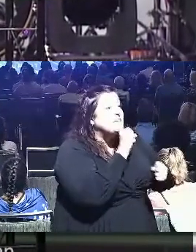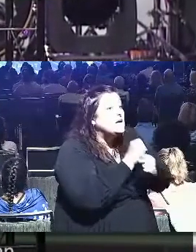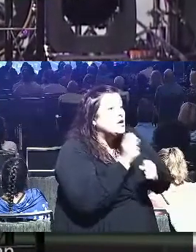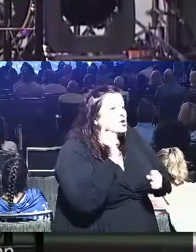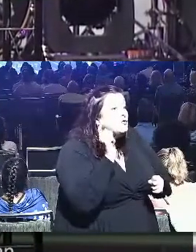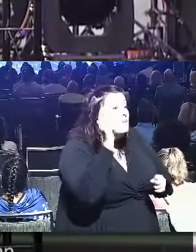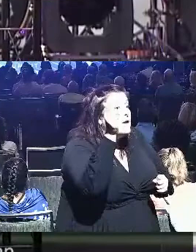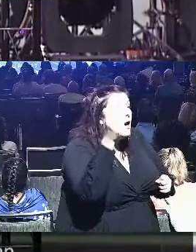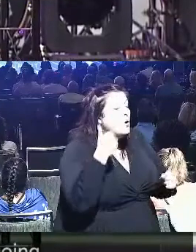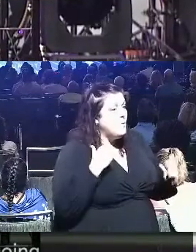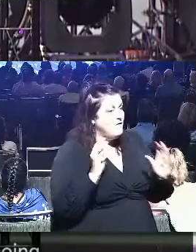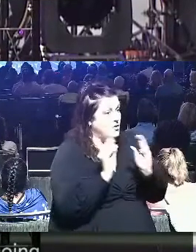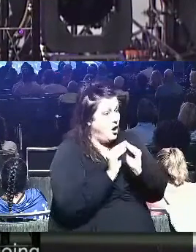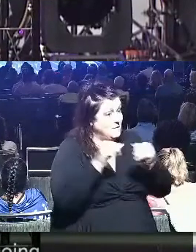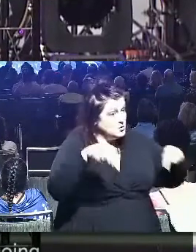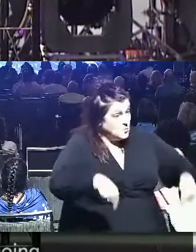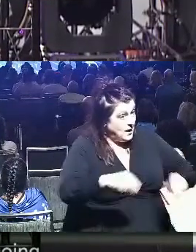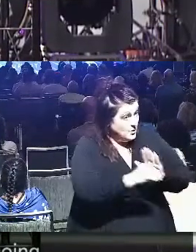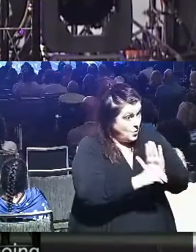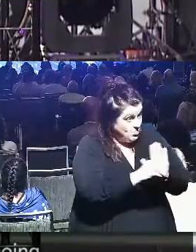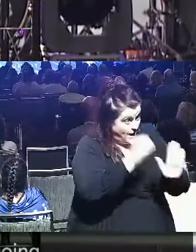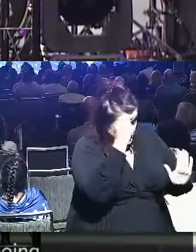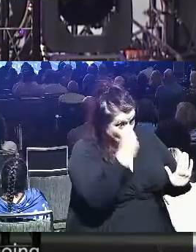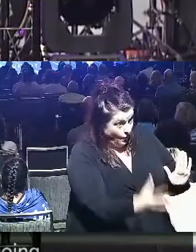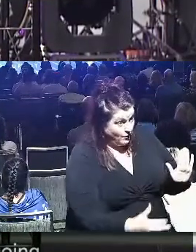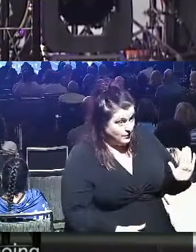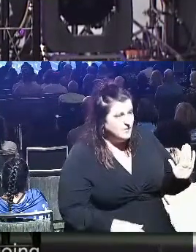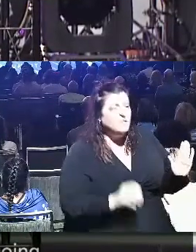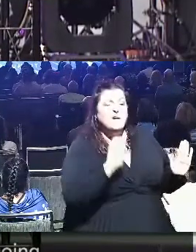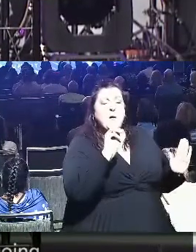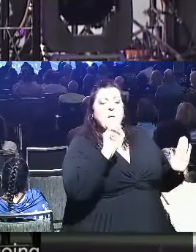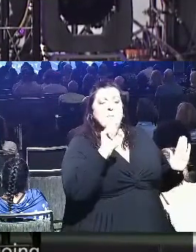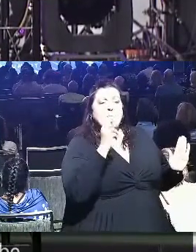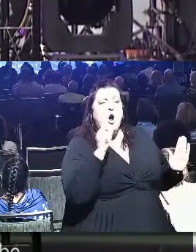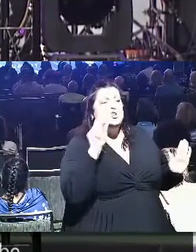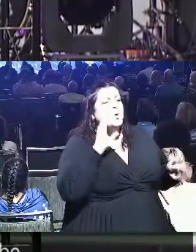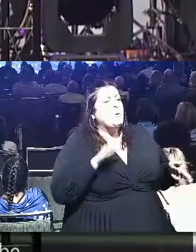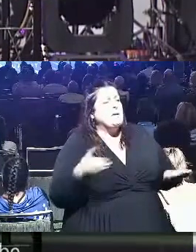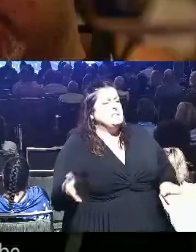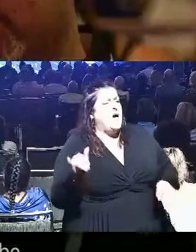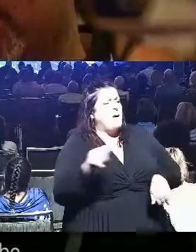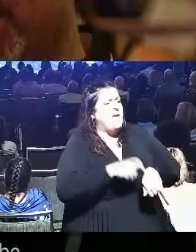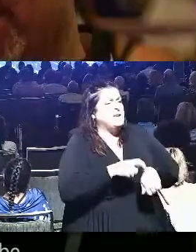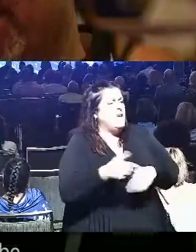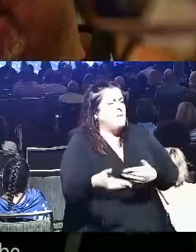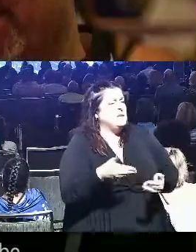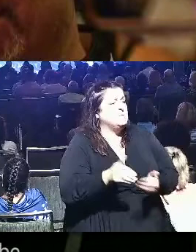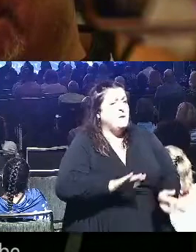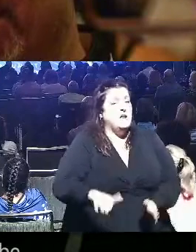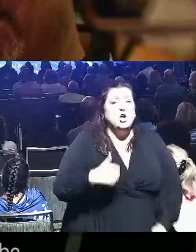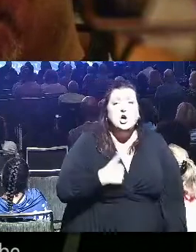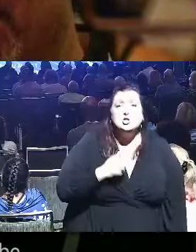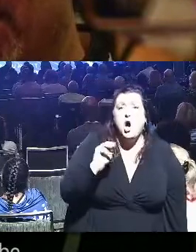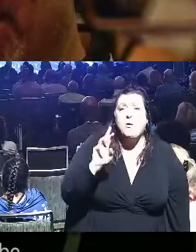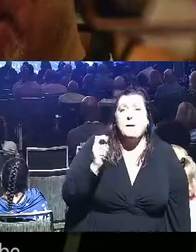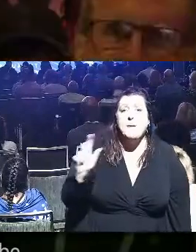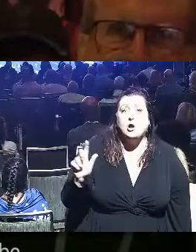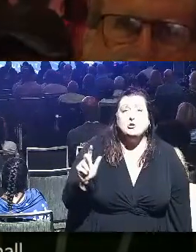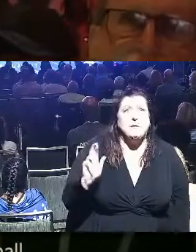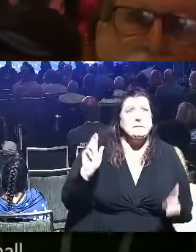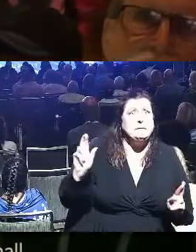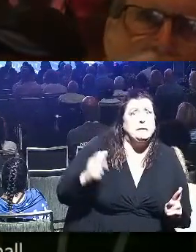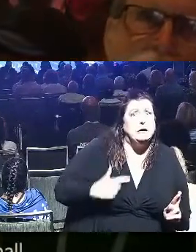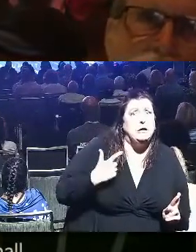another conference right here in Orlando. Marshall will be dead by then, so it won't matter. You know what I mean? Sorry, Marshall. No, you'll be alive. You'll be alive. You'll be